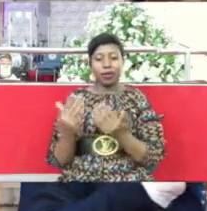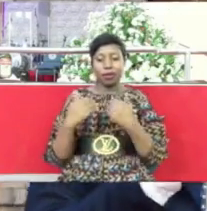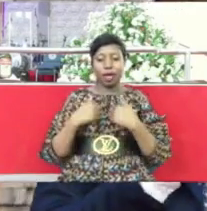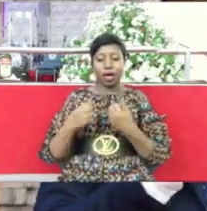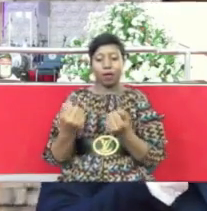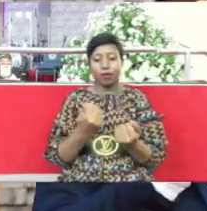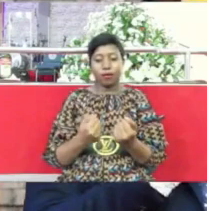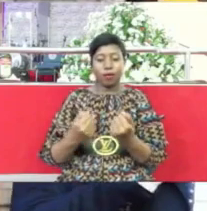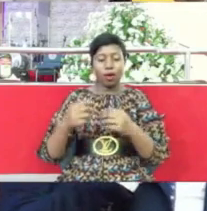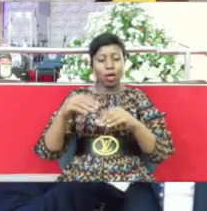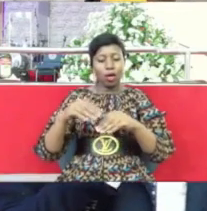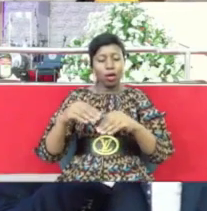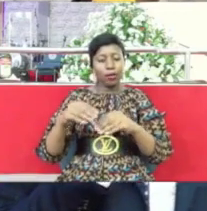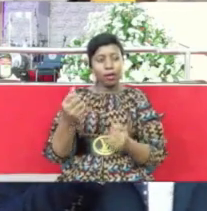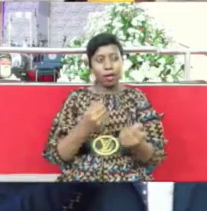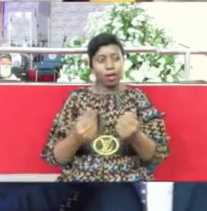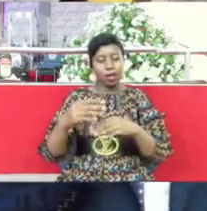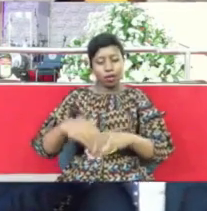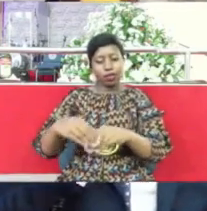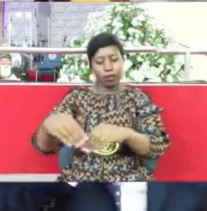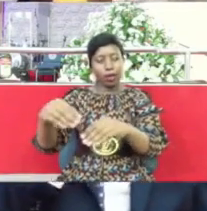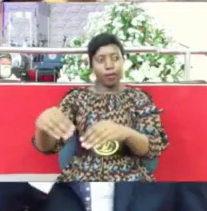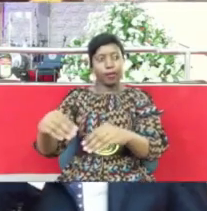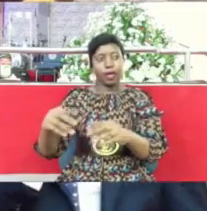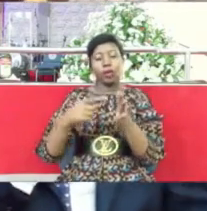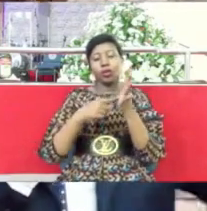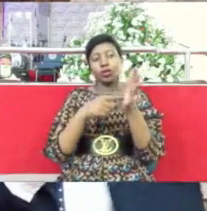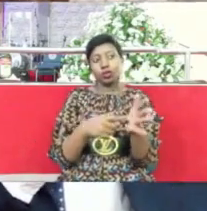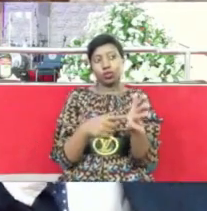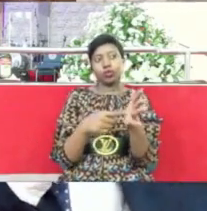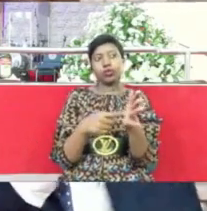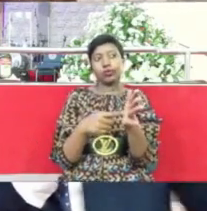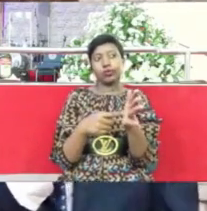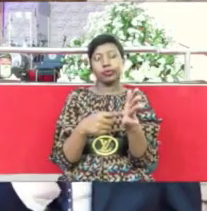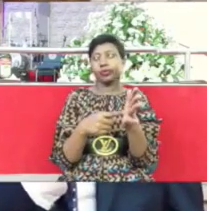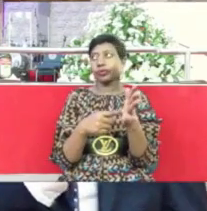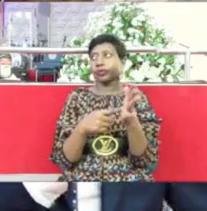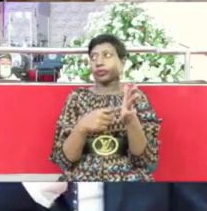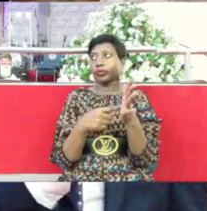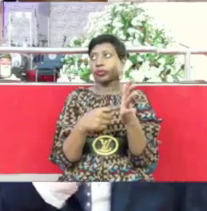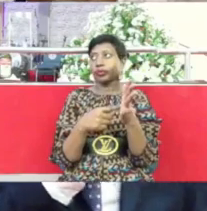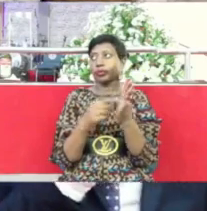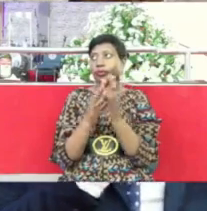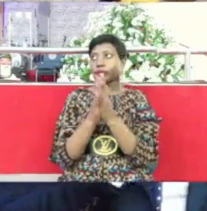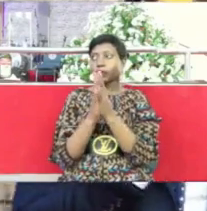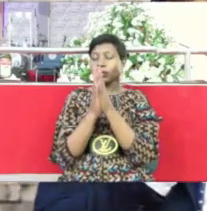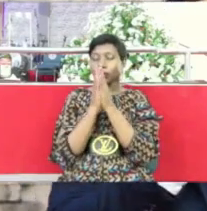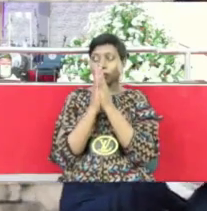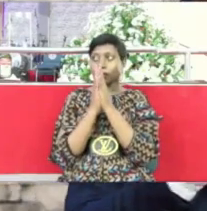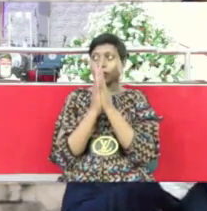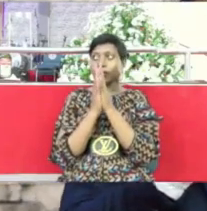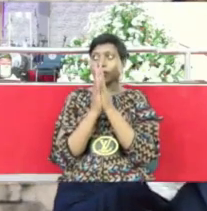sio? Kwa sababu Google ako juu, hayuko hapa chini, ako juu. He's up there. Kwanza anakuambia, goja ni kutafikia jia ile iko rahisi.